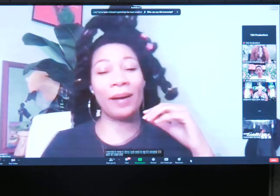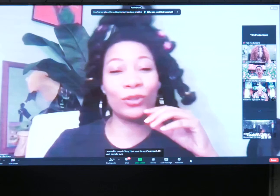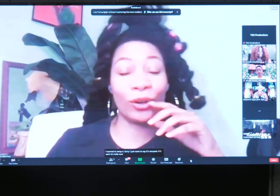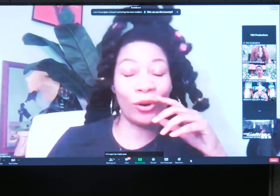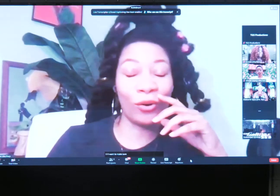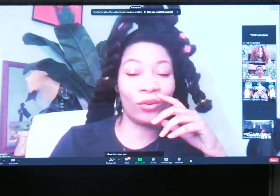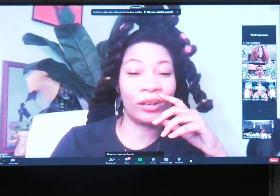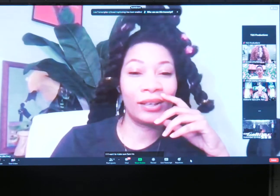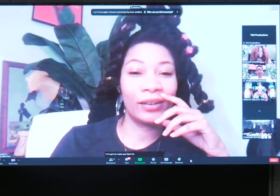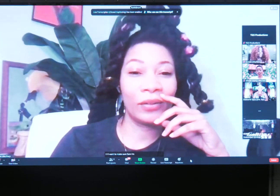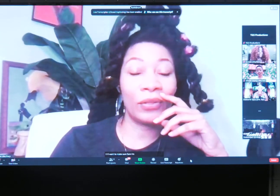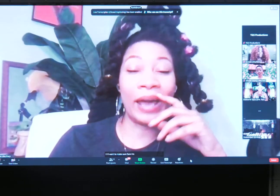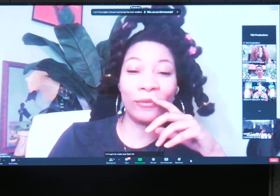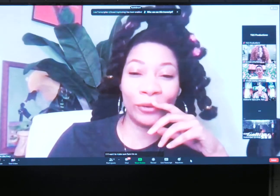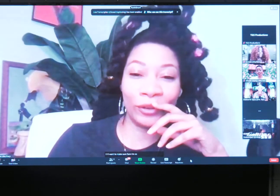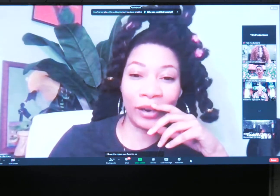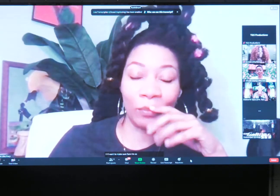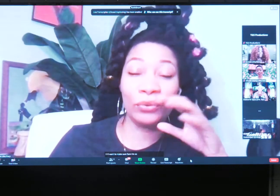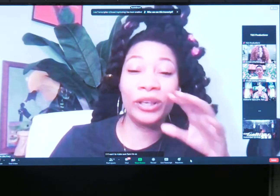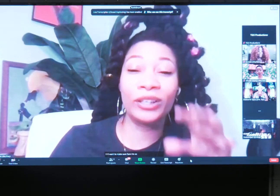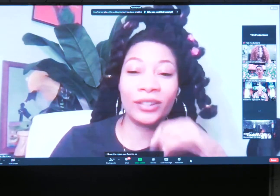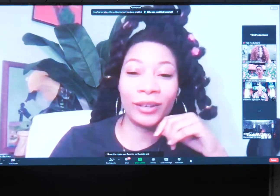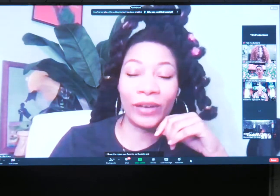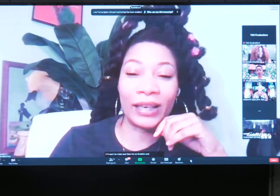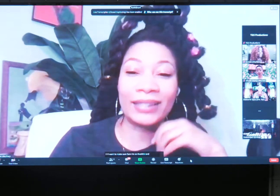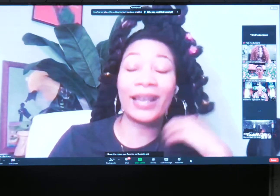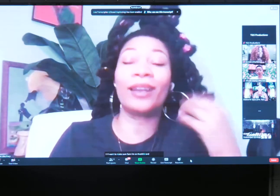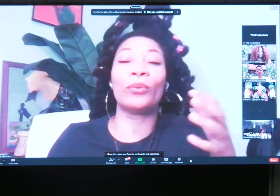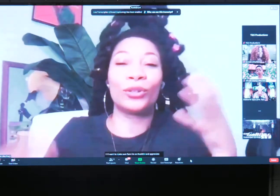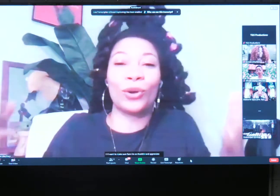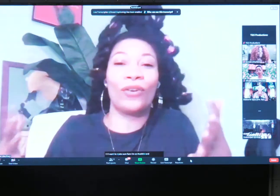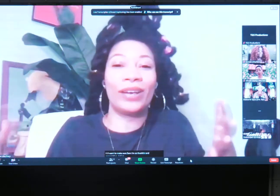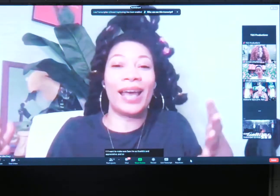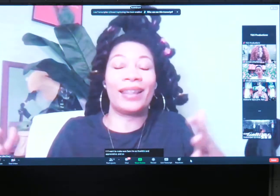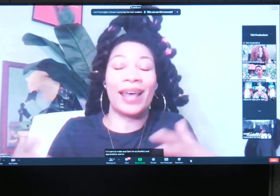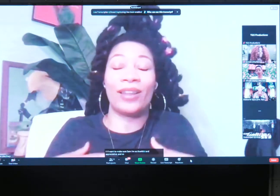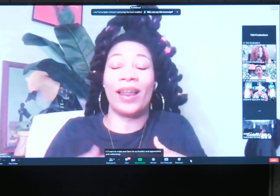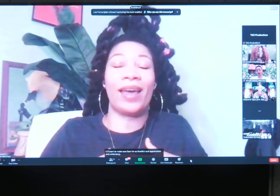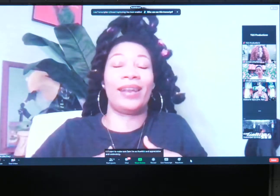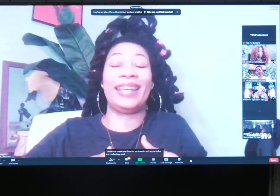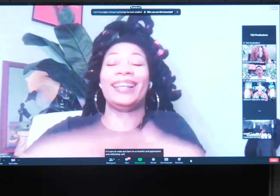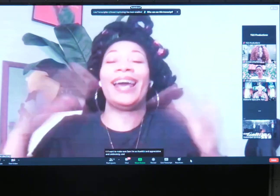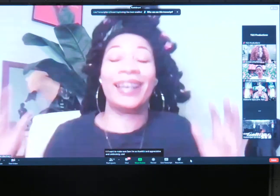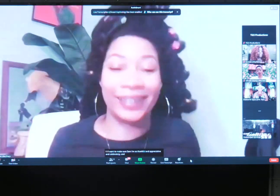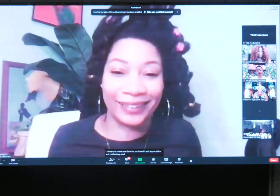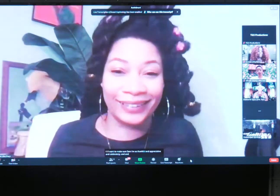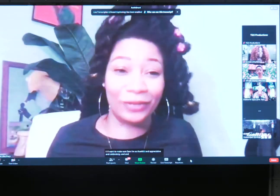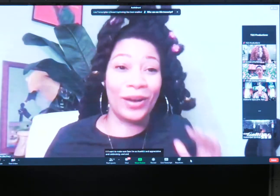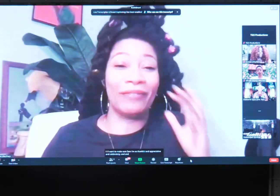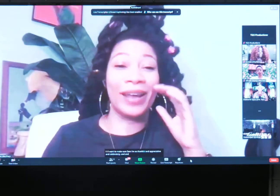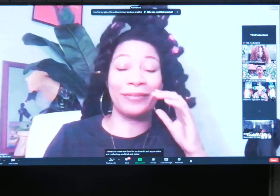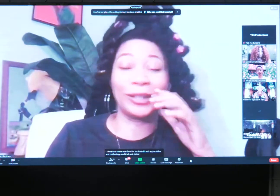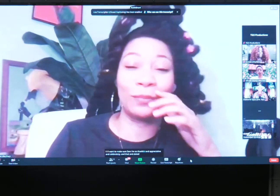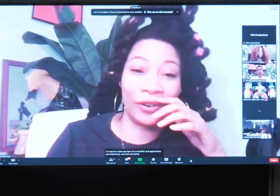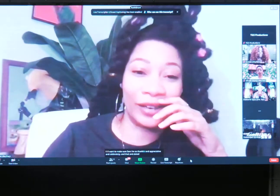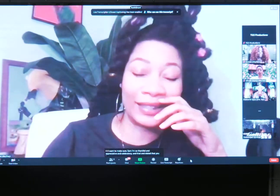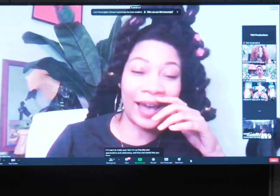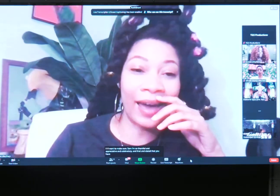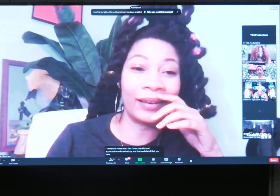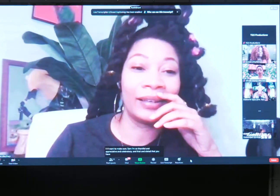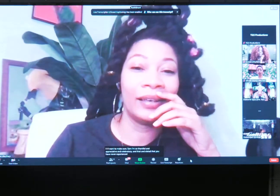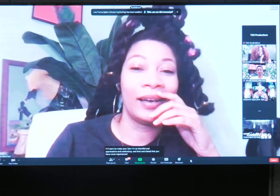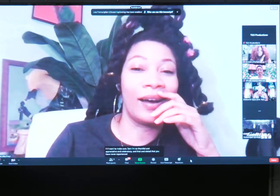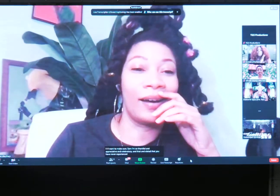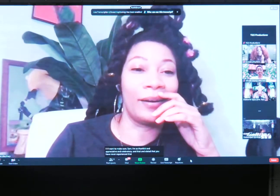Sam, I'm so thankful and appreciative and celebratory and elated that you have never